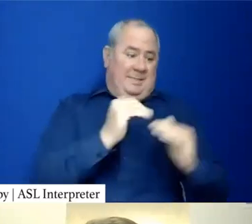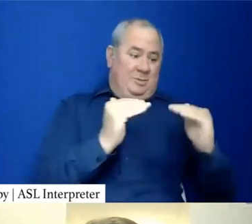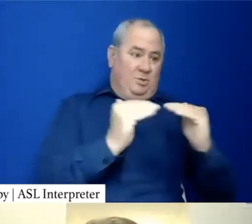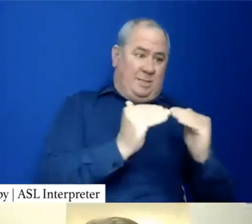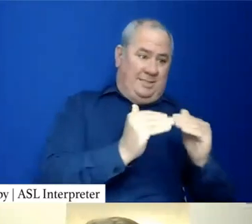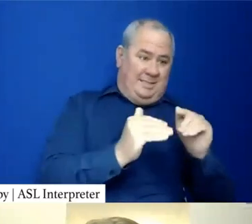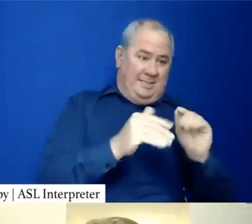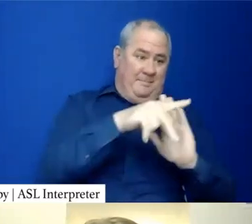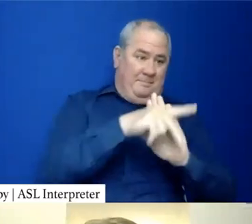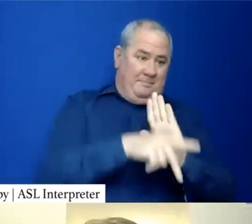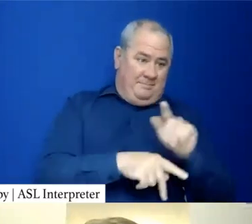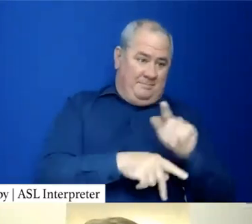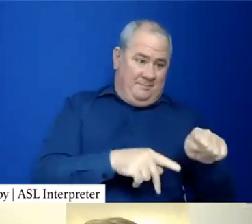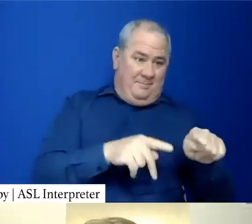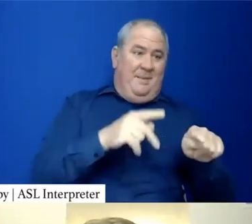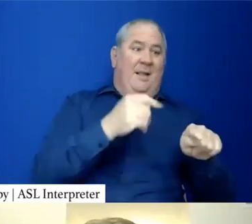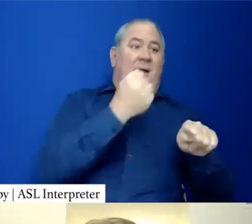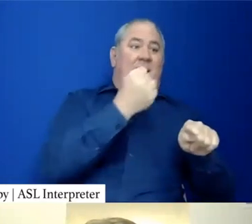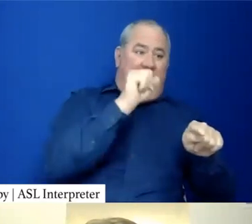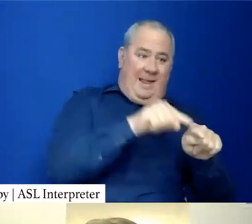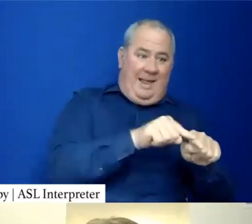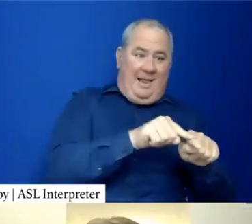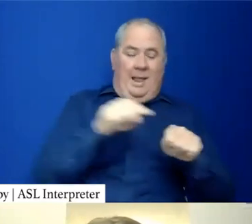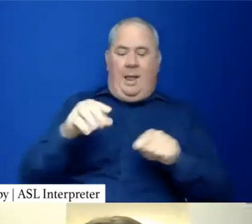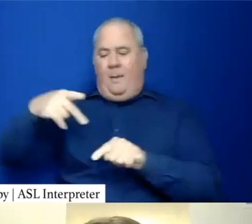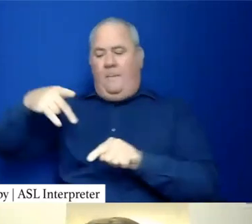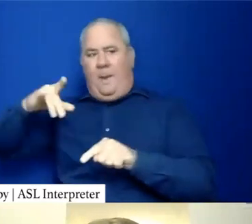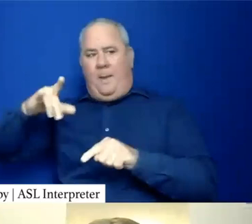work with public health advocacy.